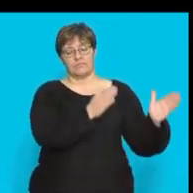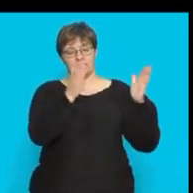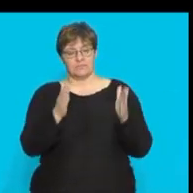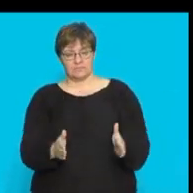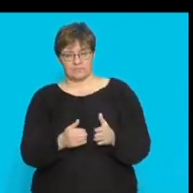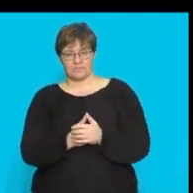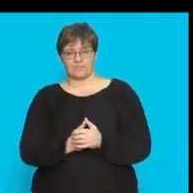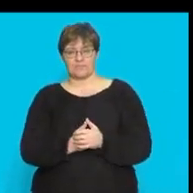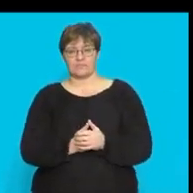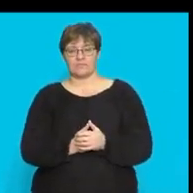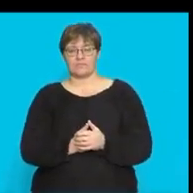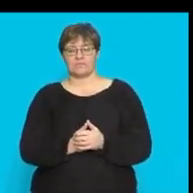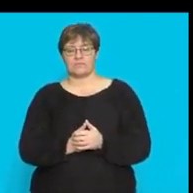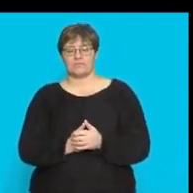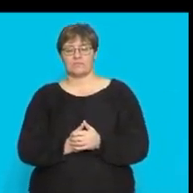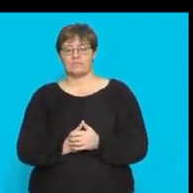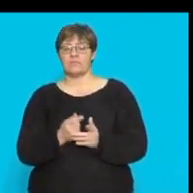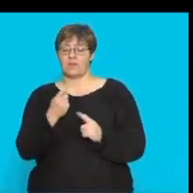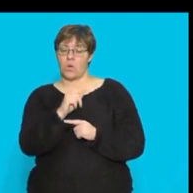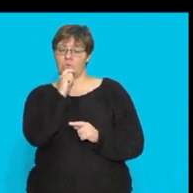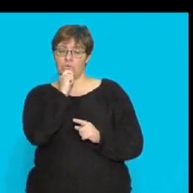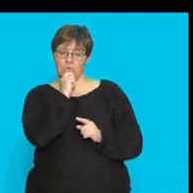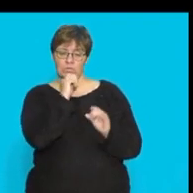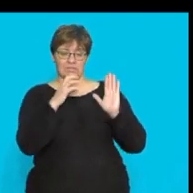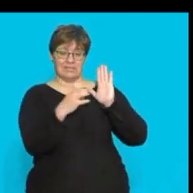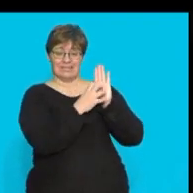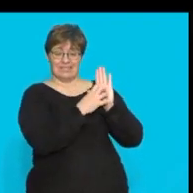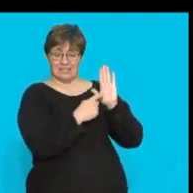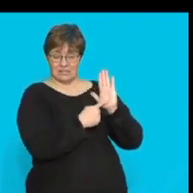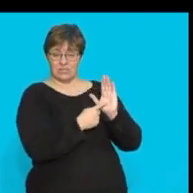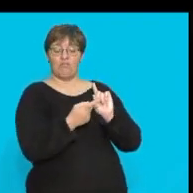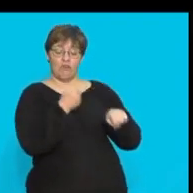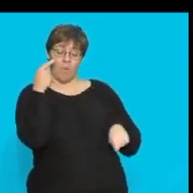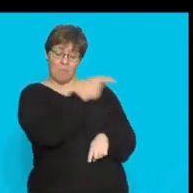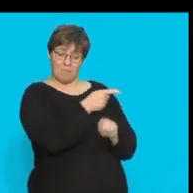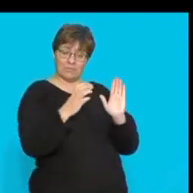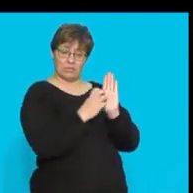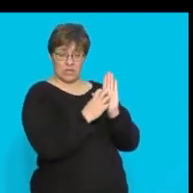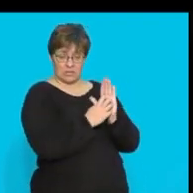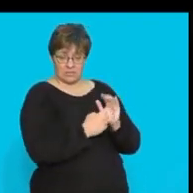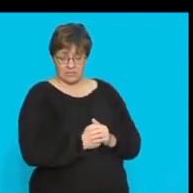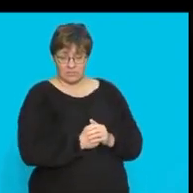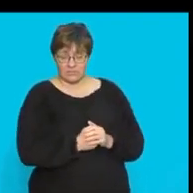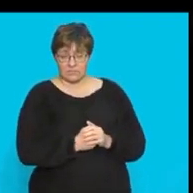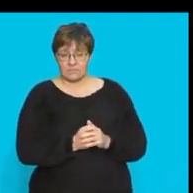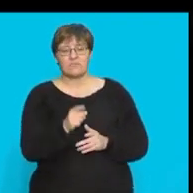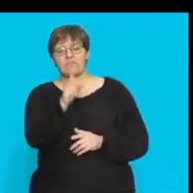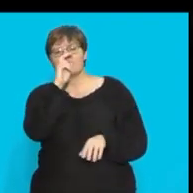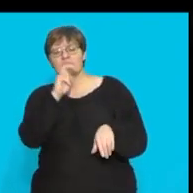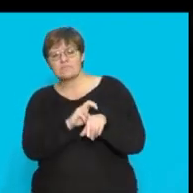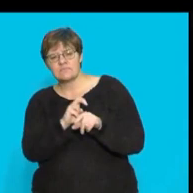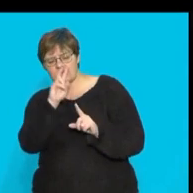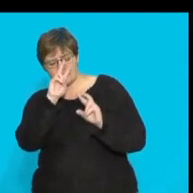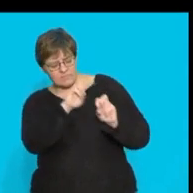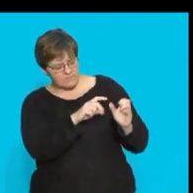disease. Okay, now we're going to use the chart because it says there from the chart. So you need to go to the